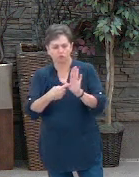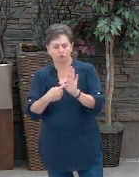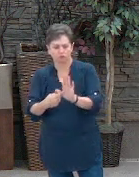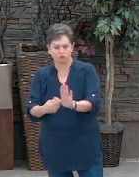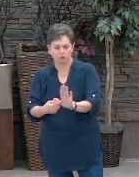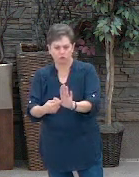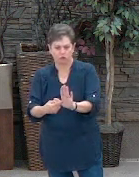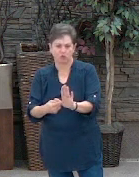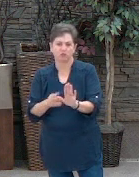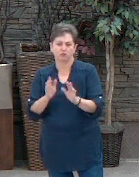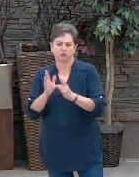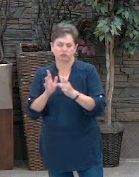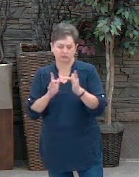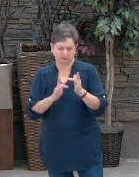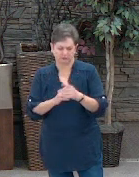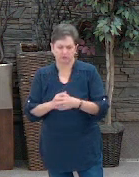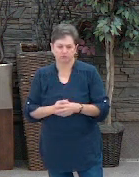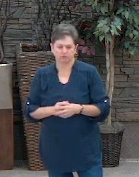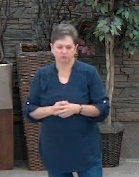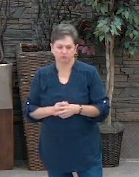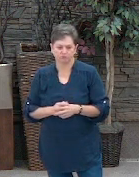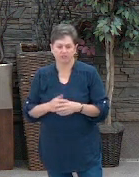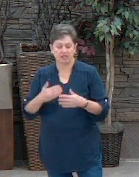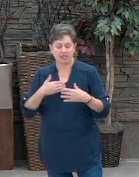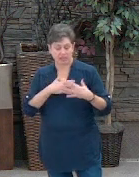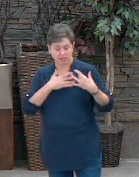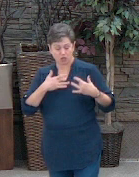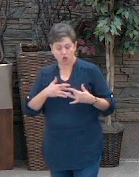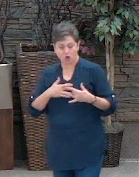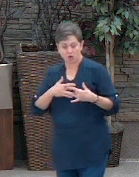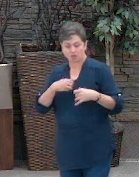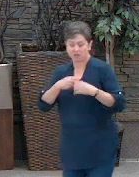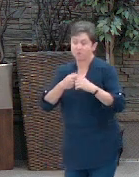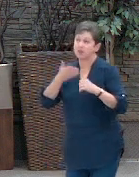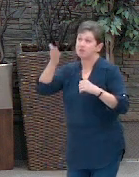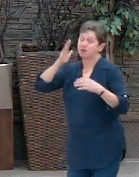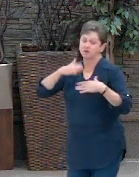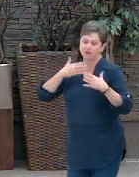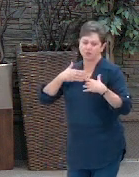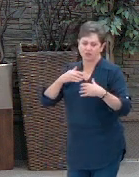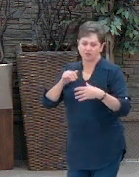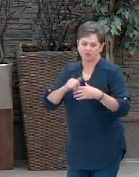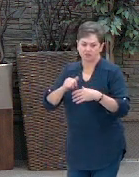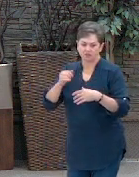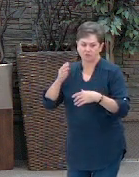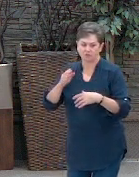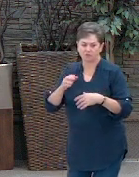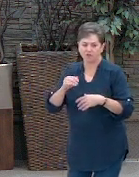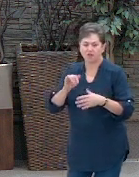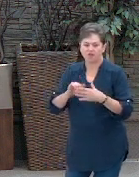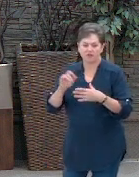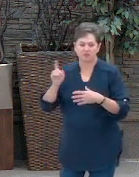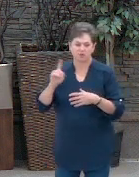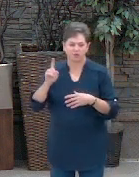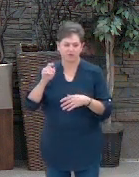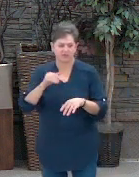of Jesus. He had a heart that pleases God, verse 4. I mean, that's where he's